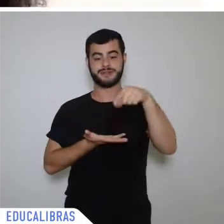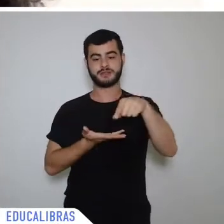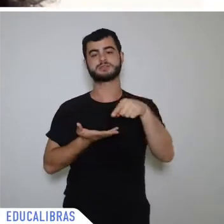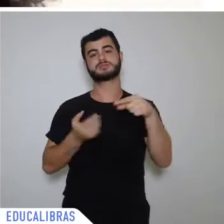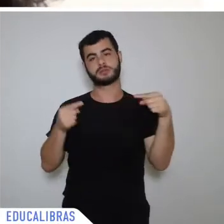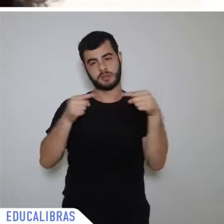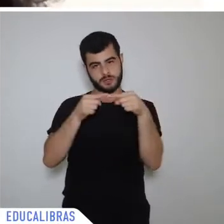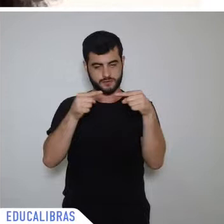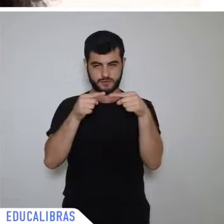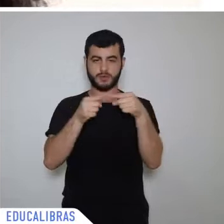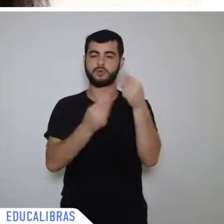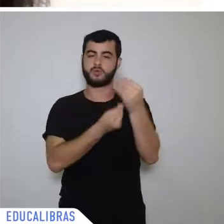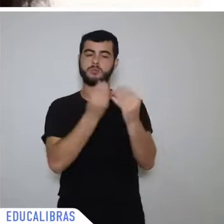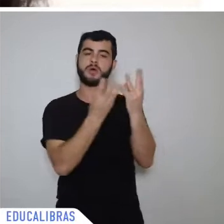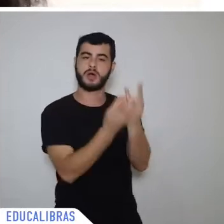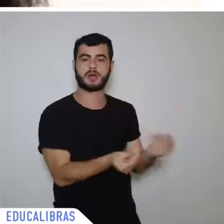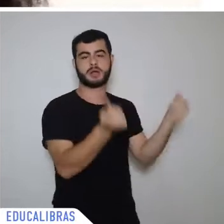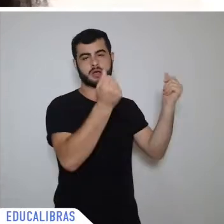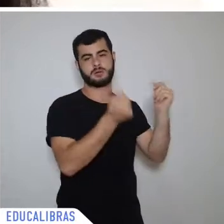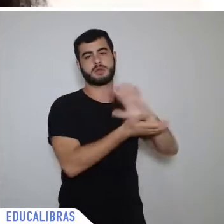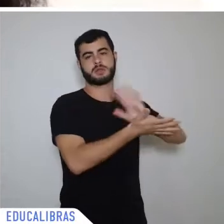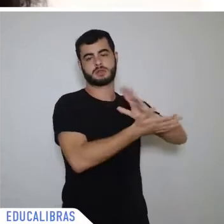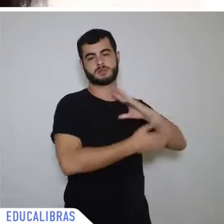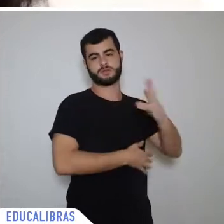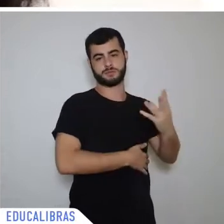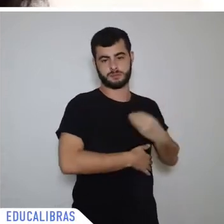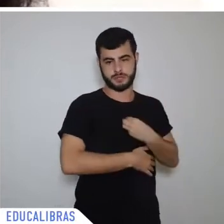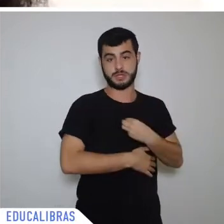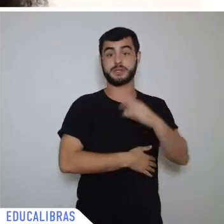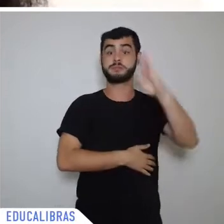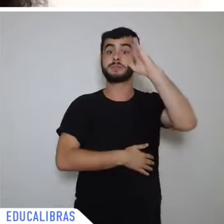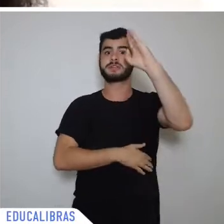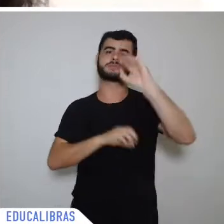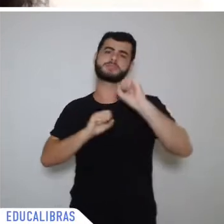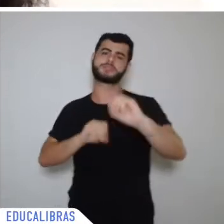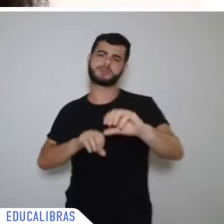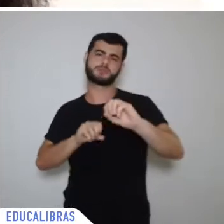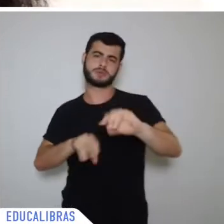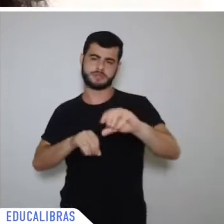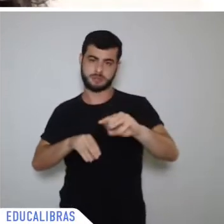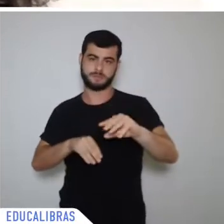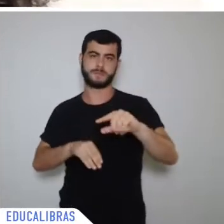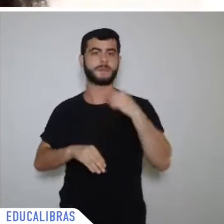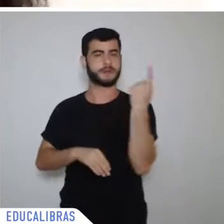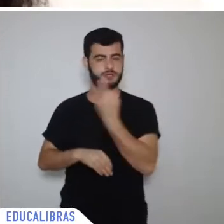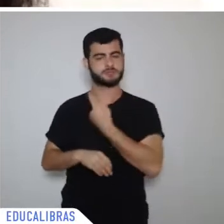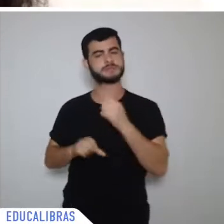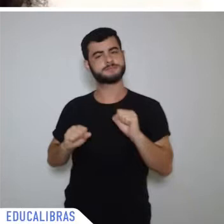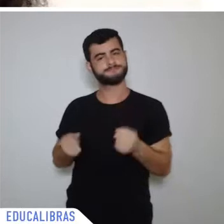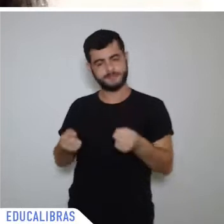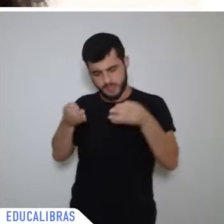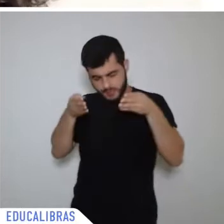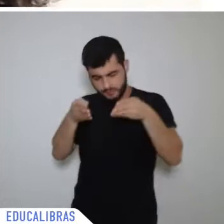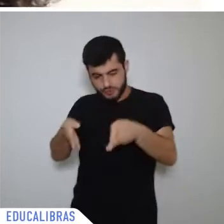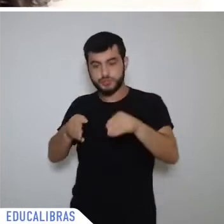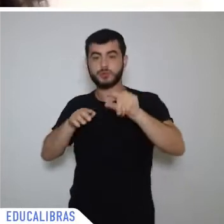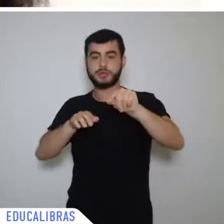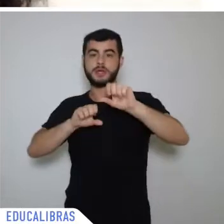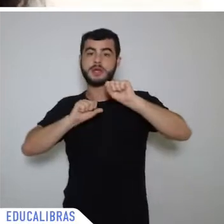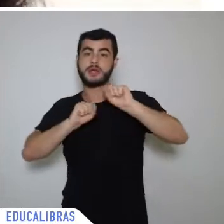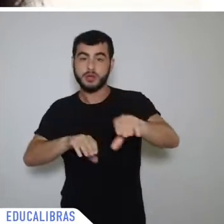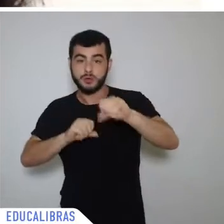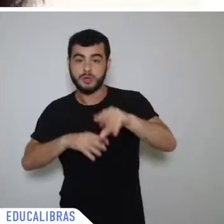The social aspect of it plays an important role, and especially with education, we need to insist on the importance of